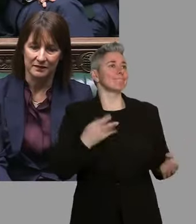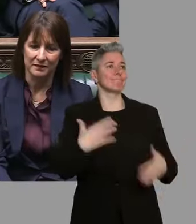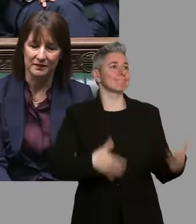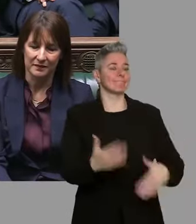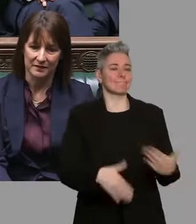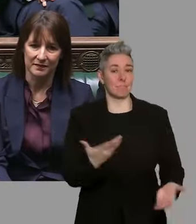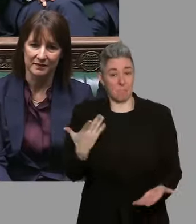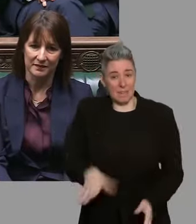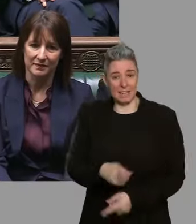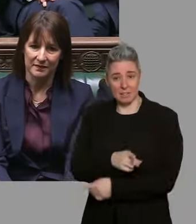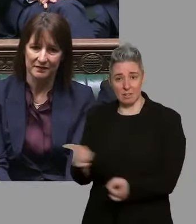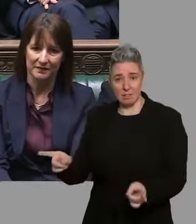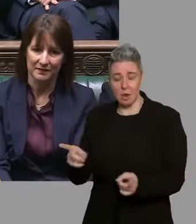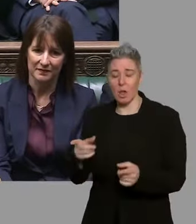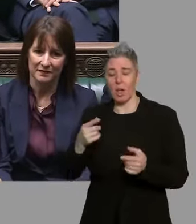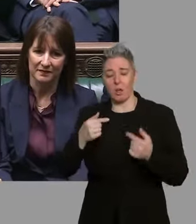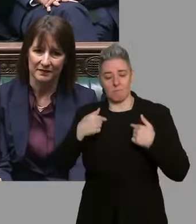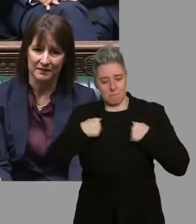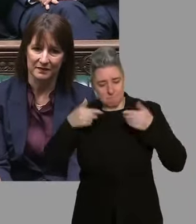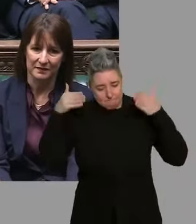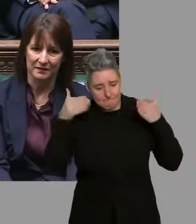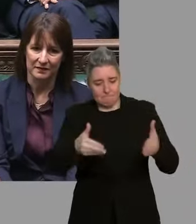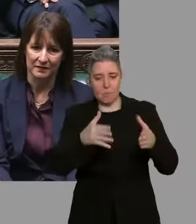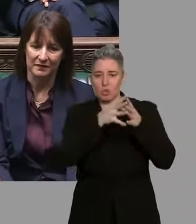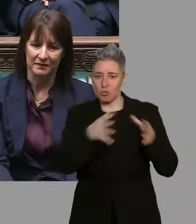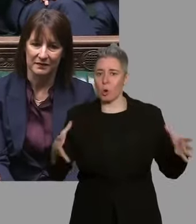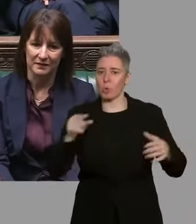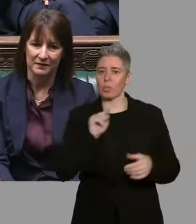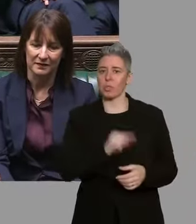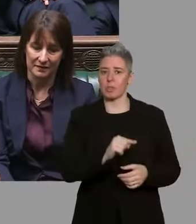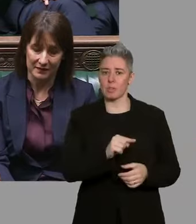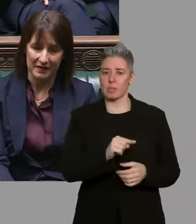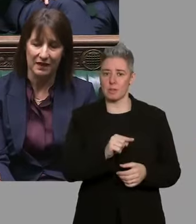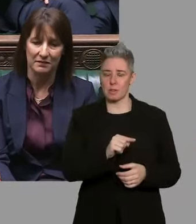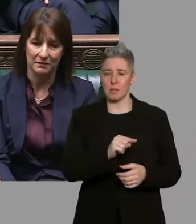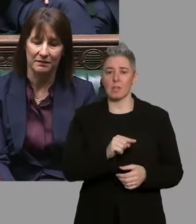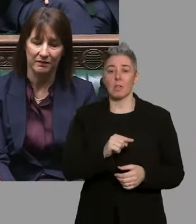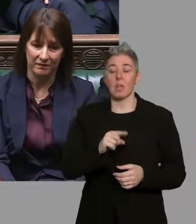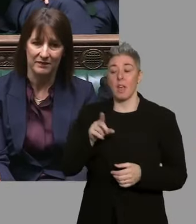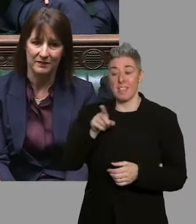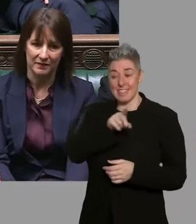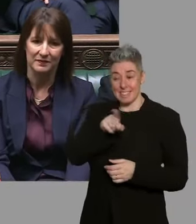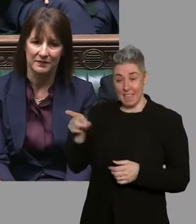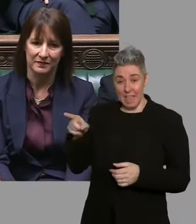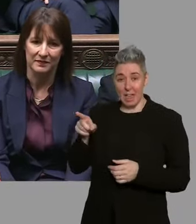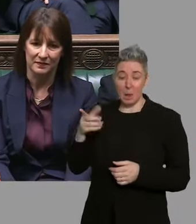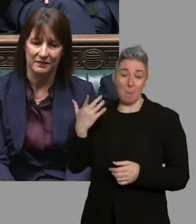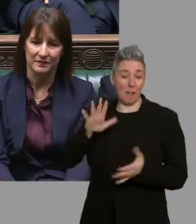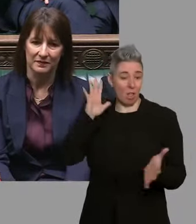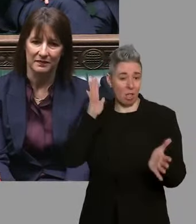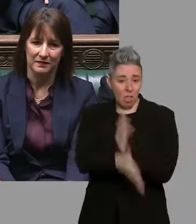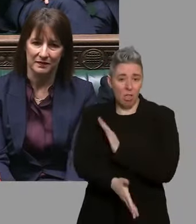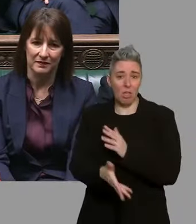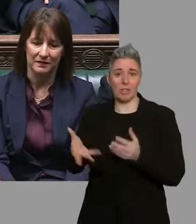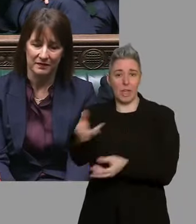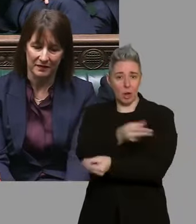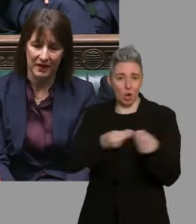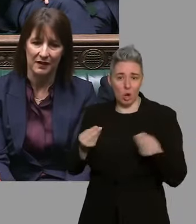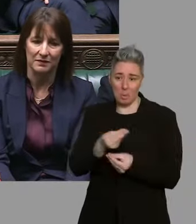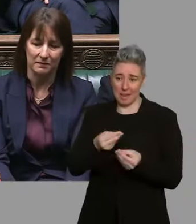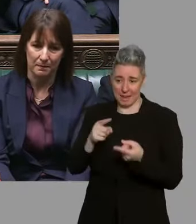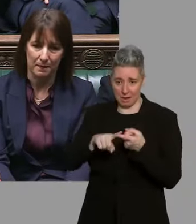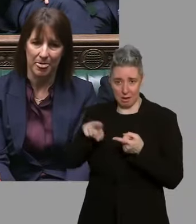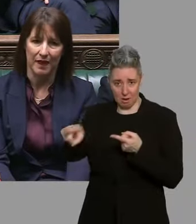record, they flatlined the economy. They flatlined the economy, a mini-budget that crashed the